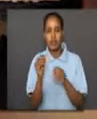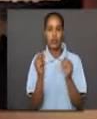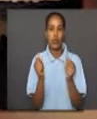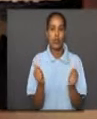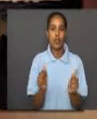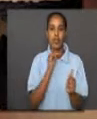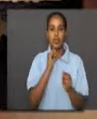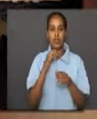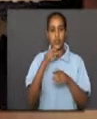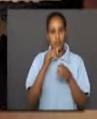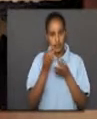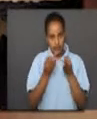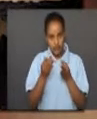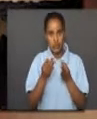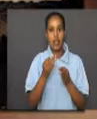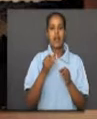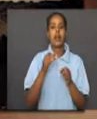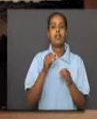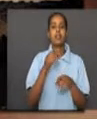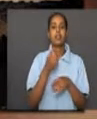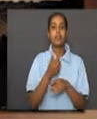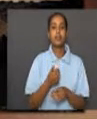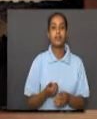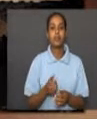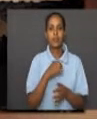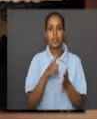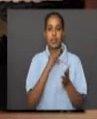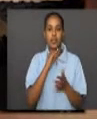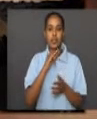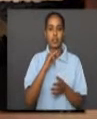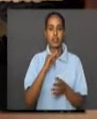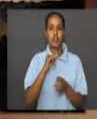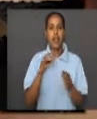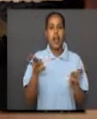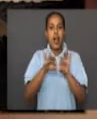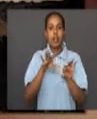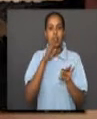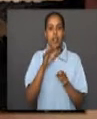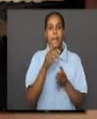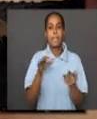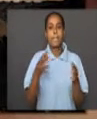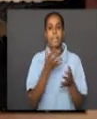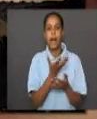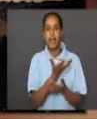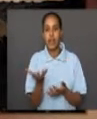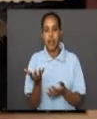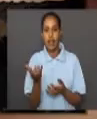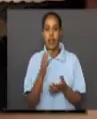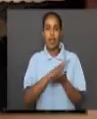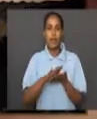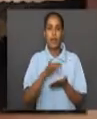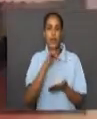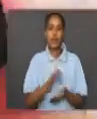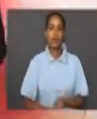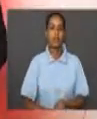soil is referred to as gann, and it is an undesirable material or